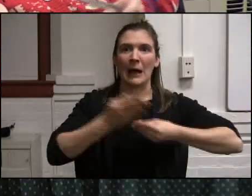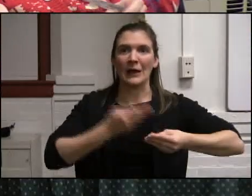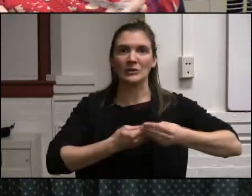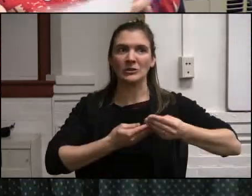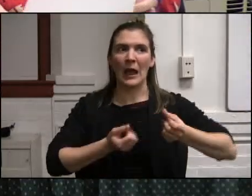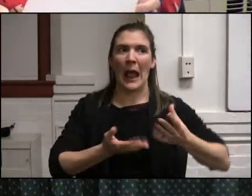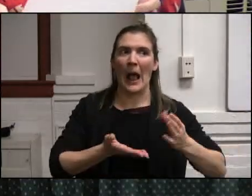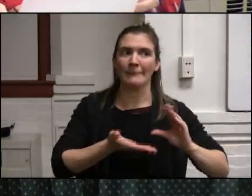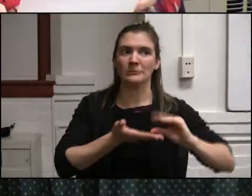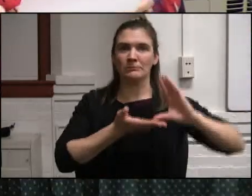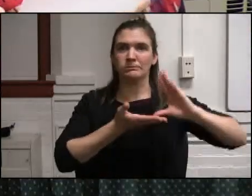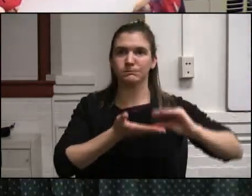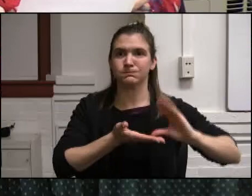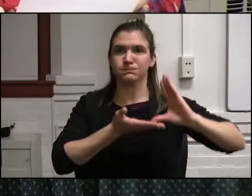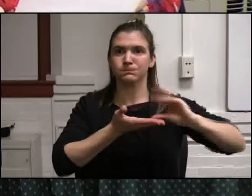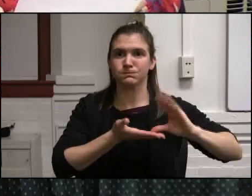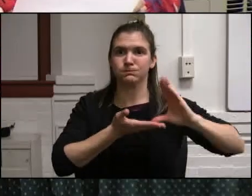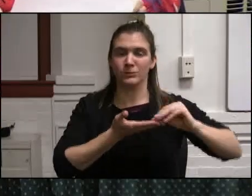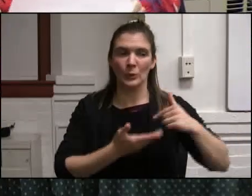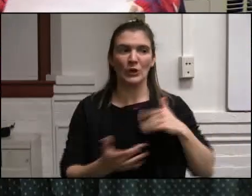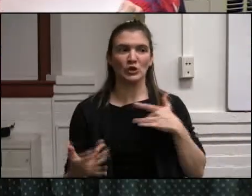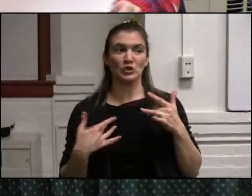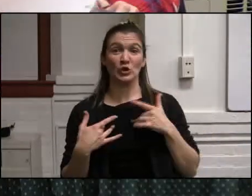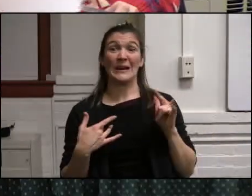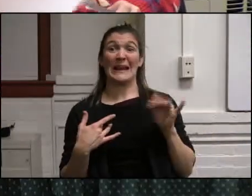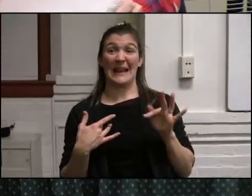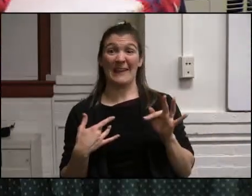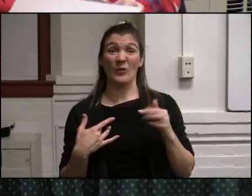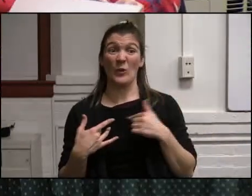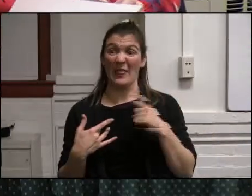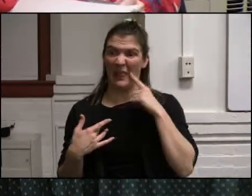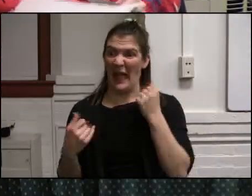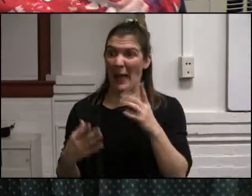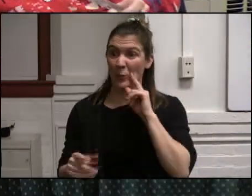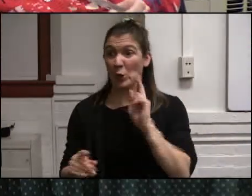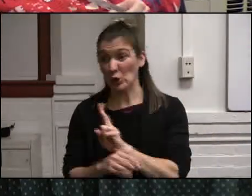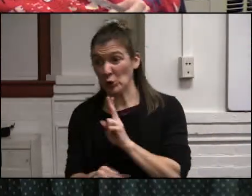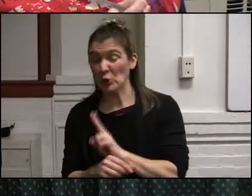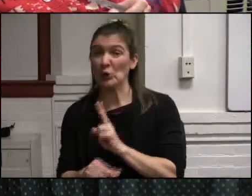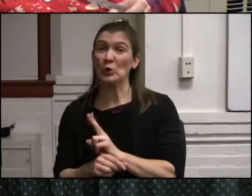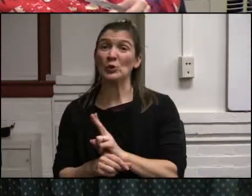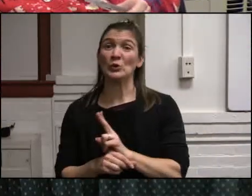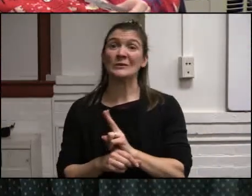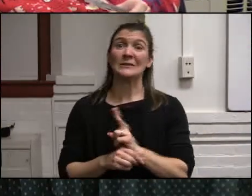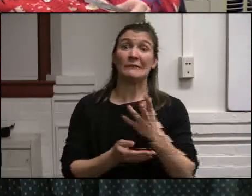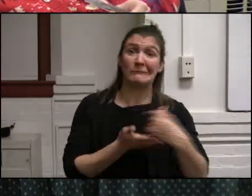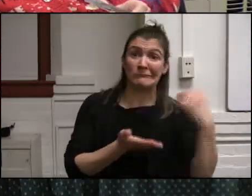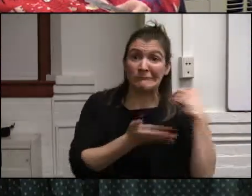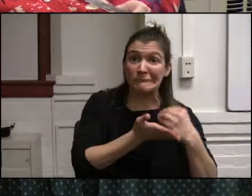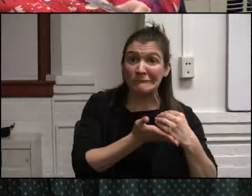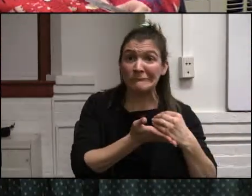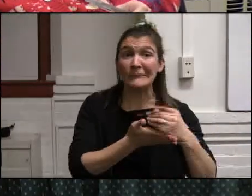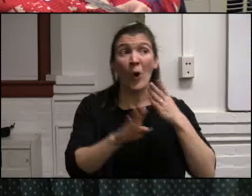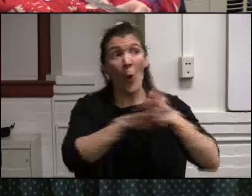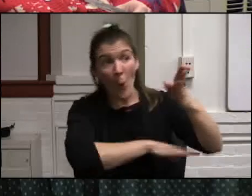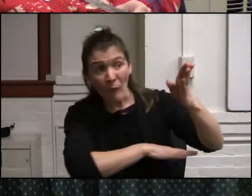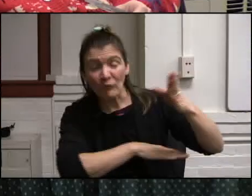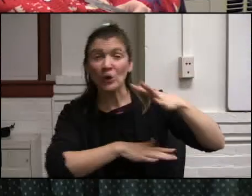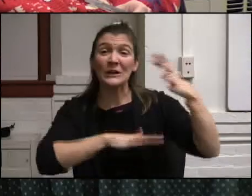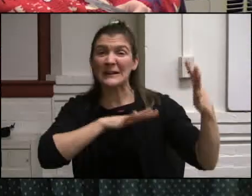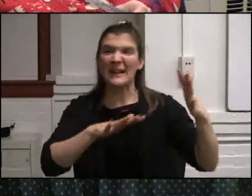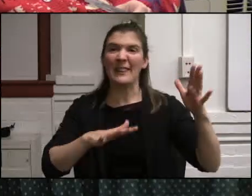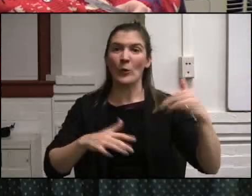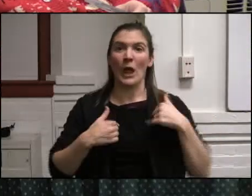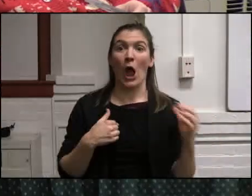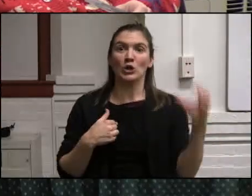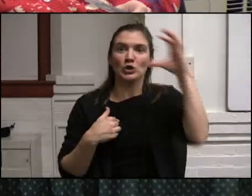because we were concerned that the actuarial information we had received about where we would likely end up is,